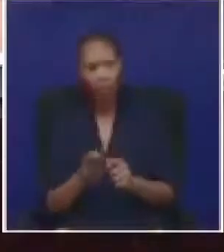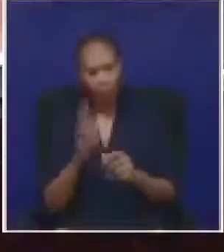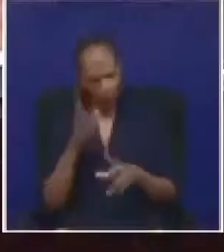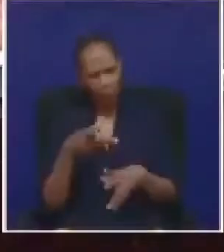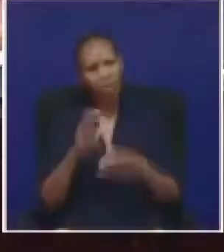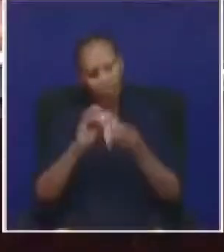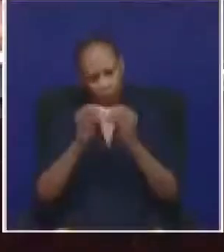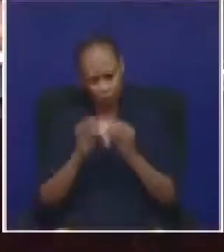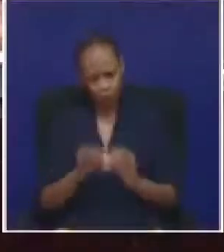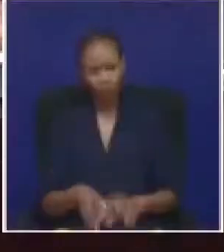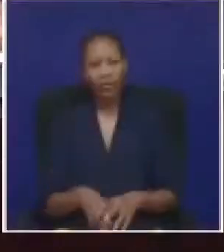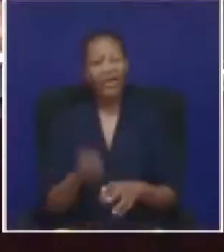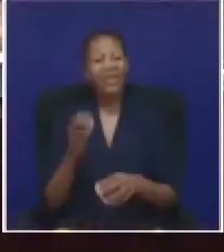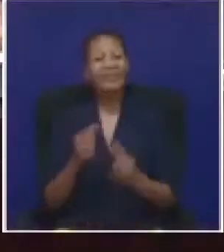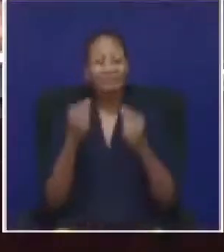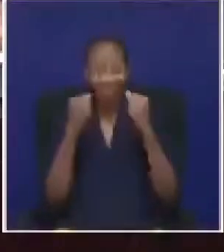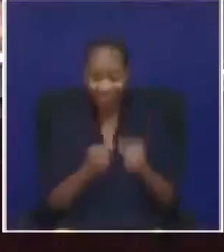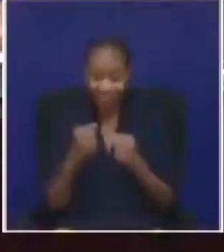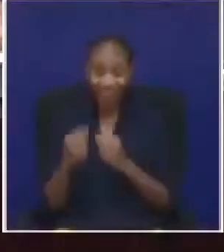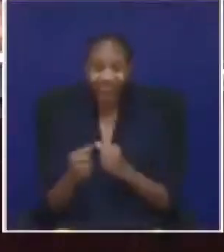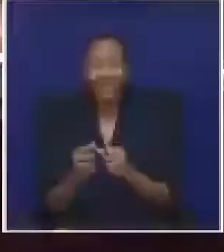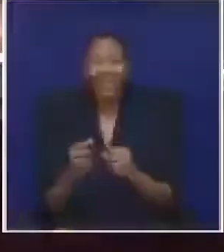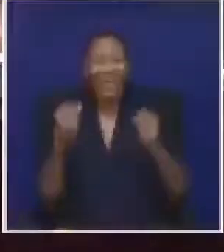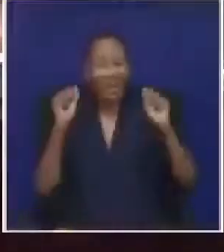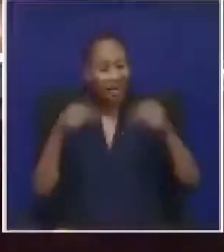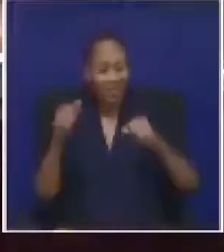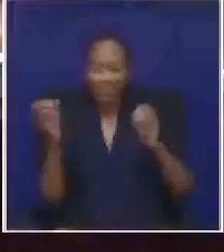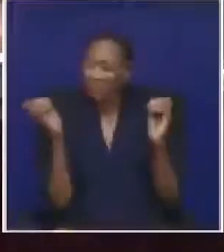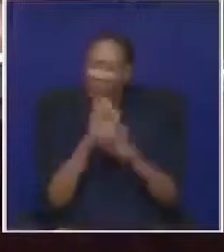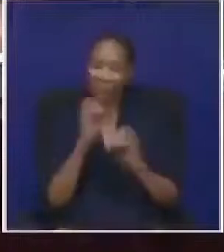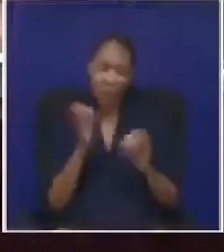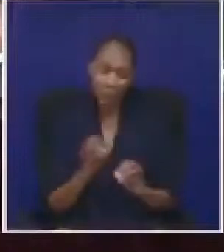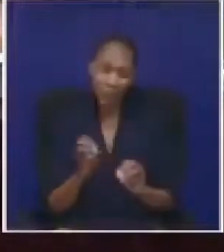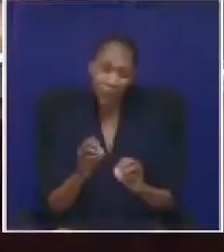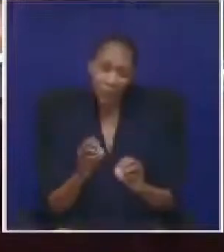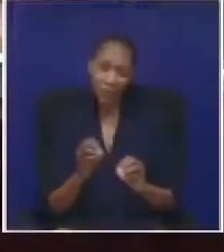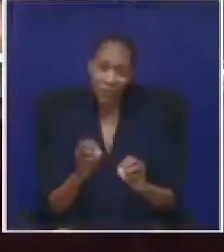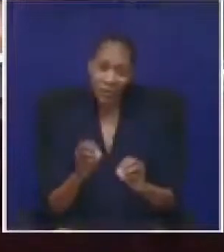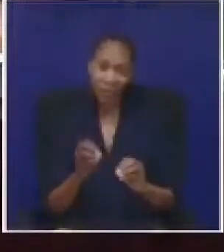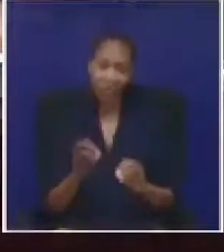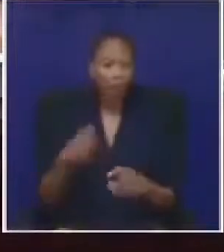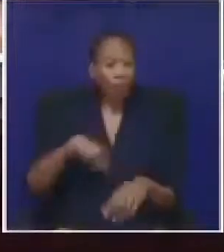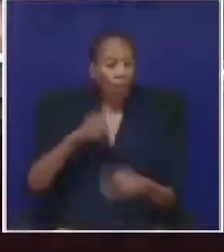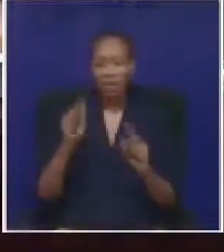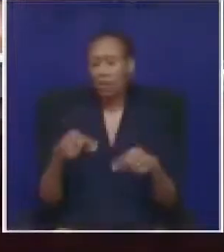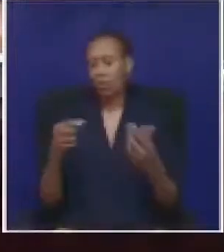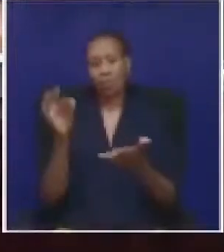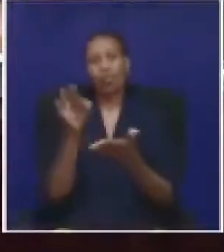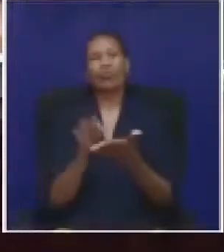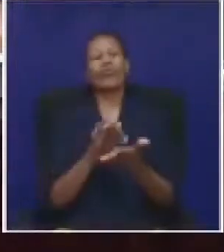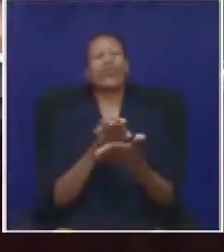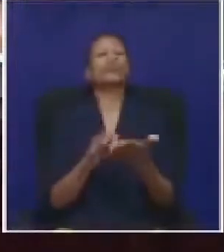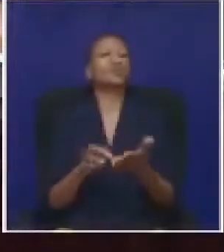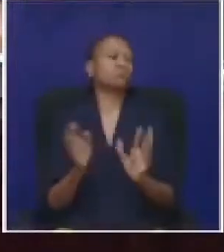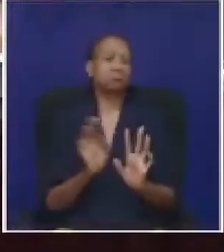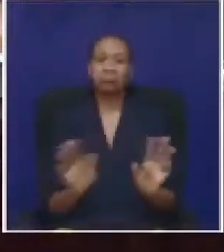there's still a difference or disagreement, we don't vote in the